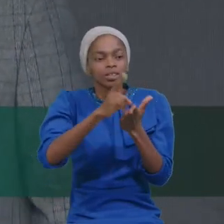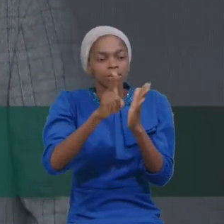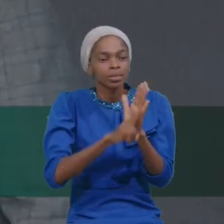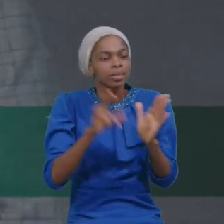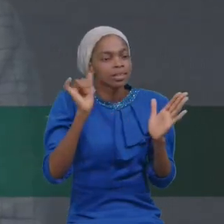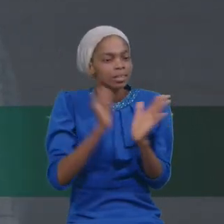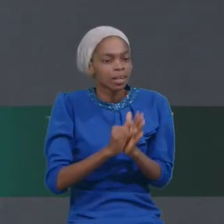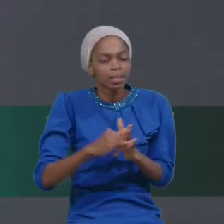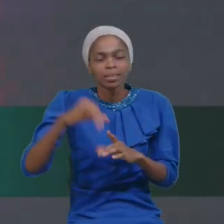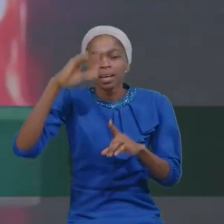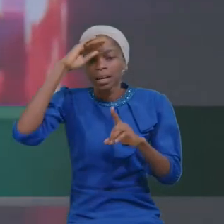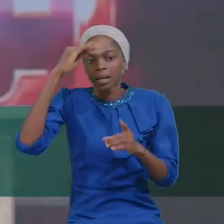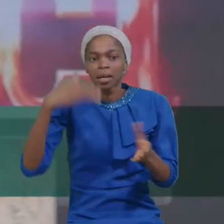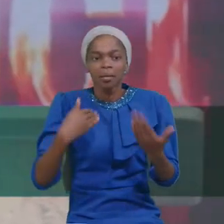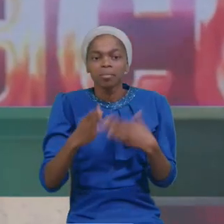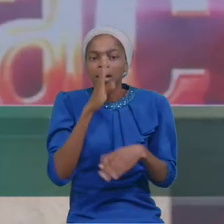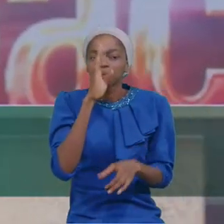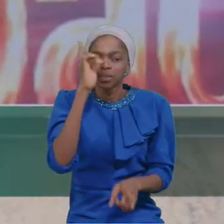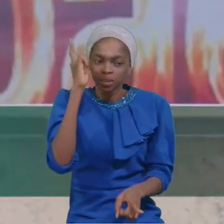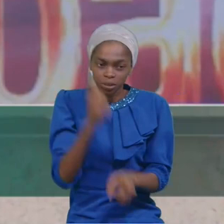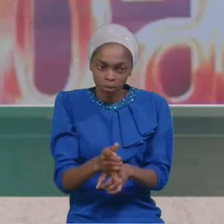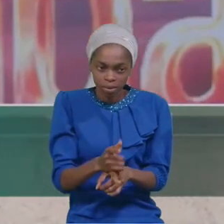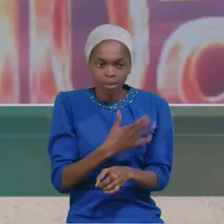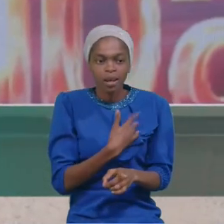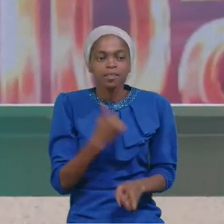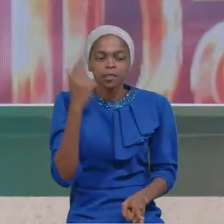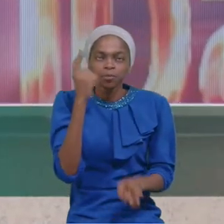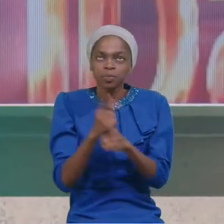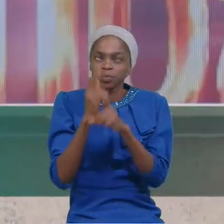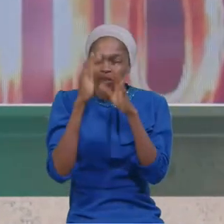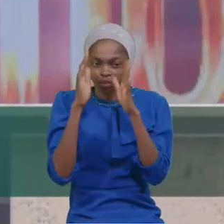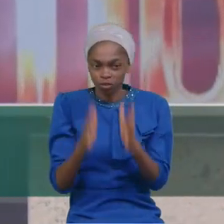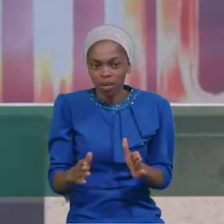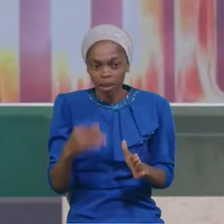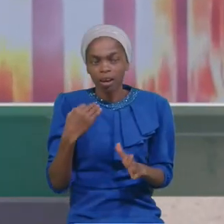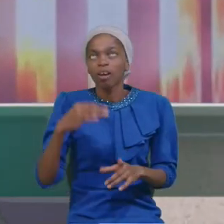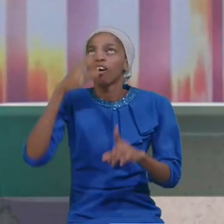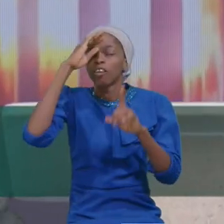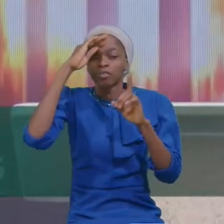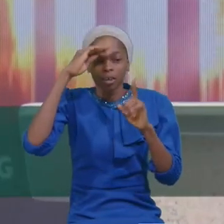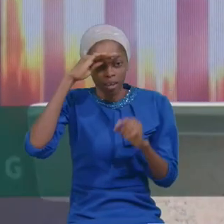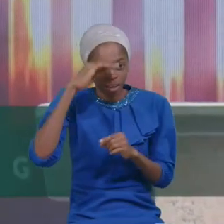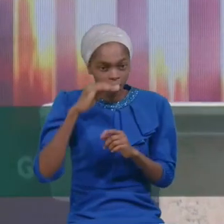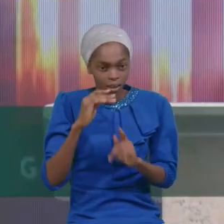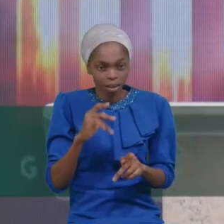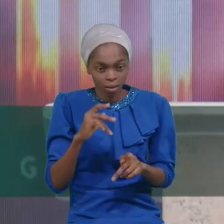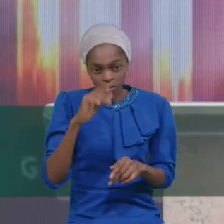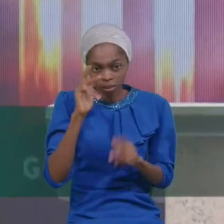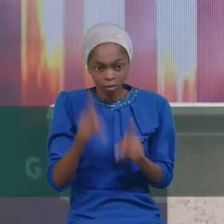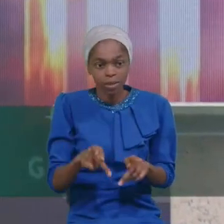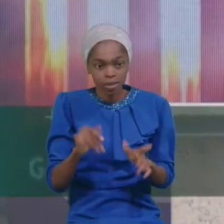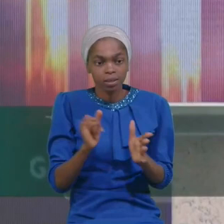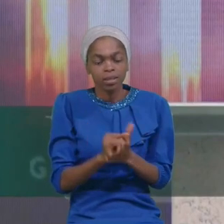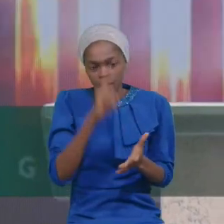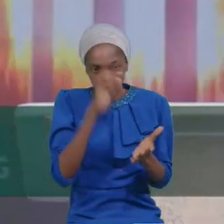him that believeth in Jesus. The justifier of him that believeth